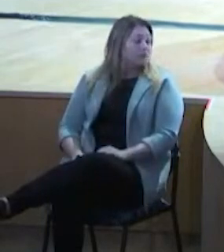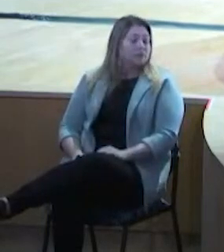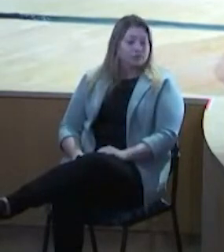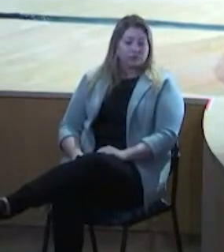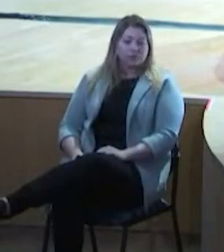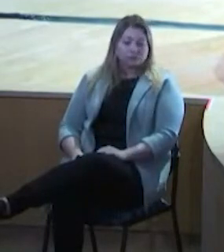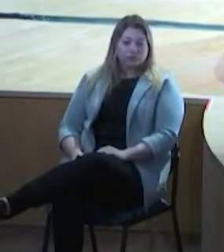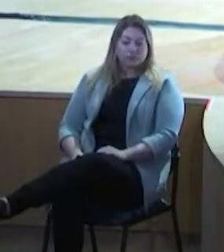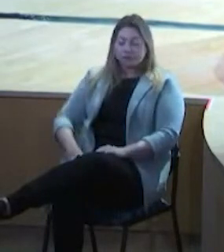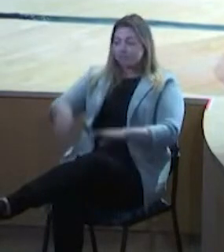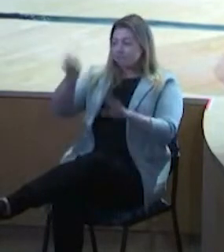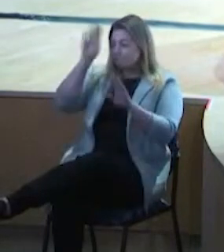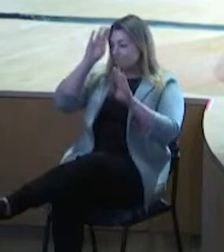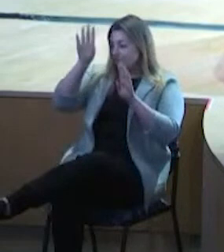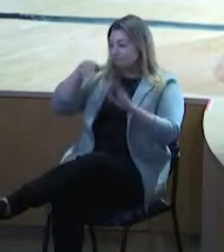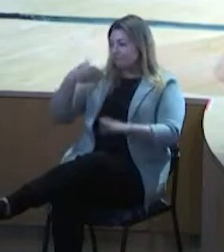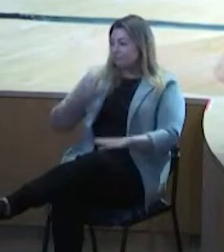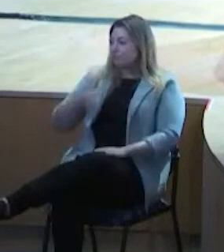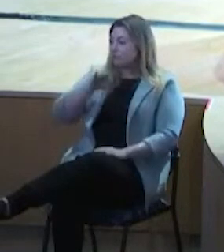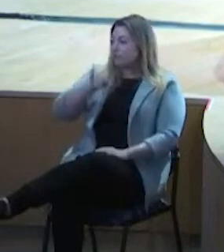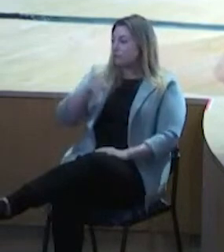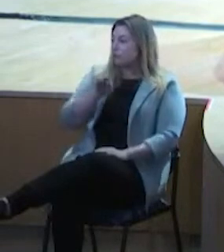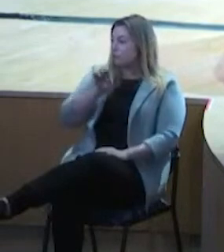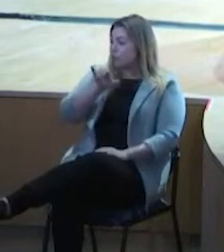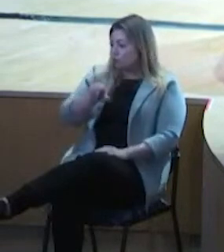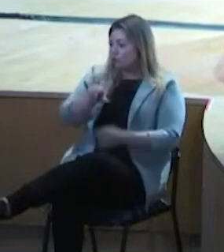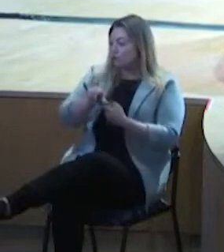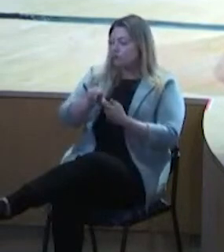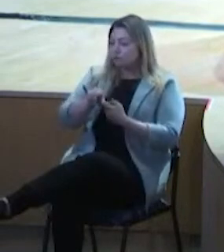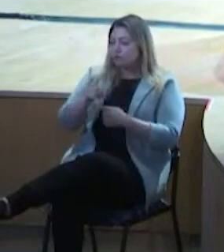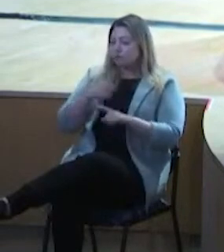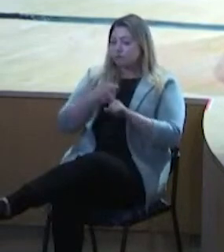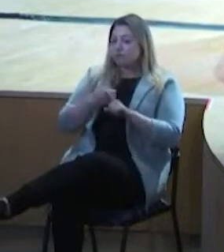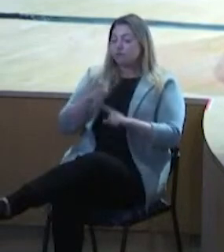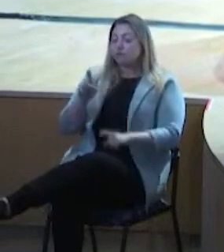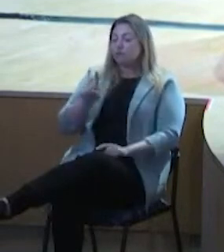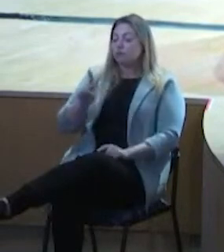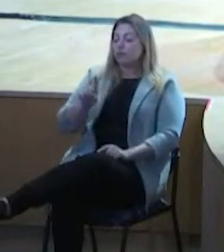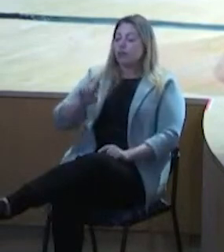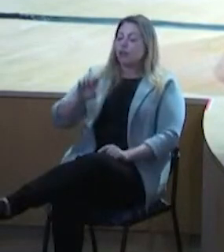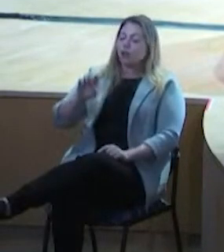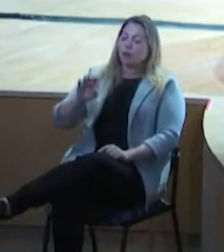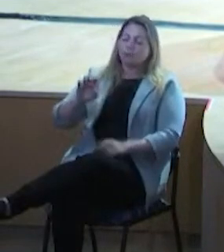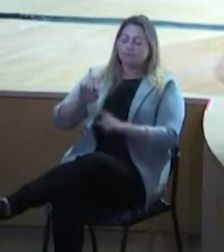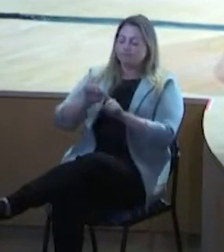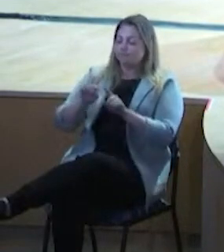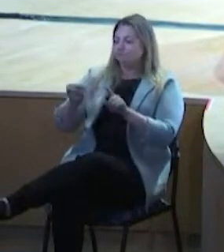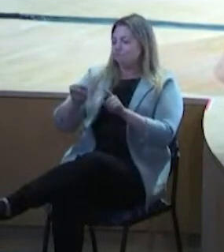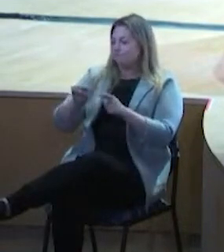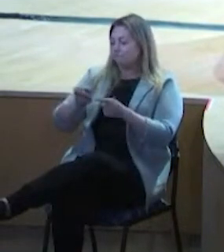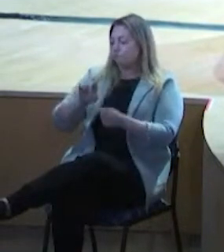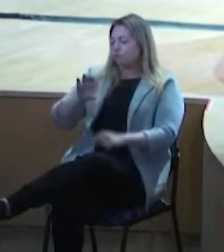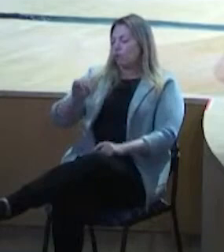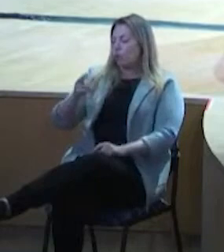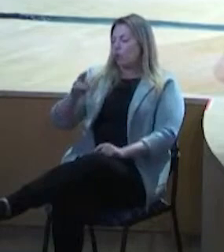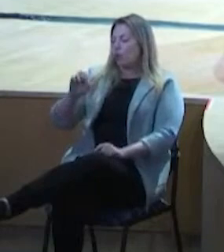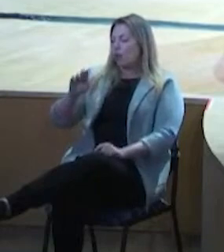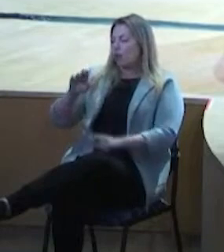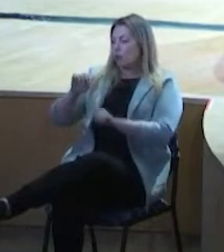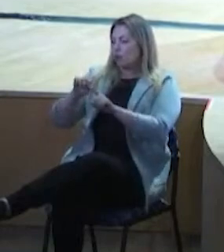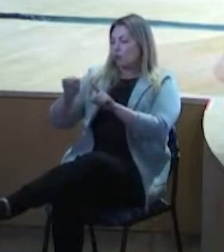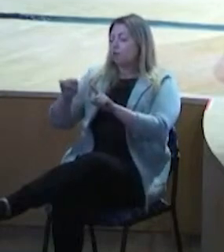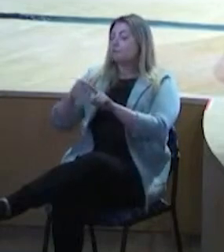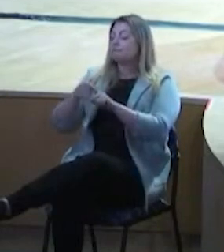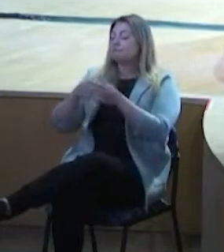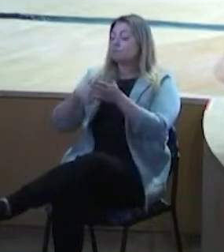au. Aloha everybody, my name is Joey. I am from Kahalu'u Oahu, and I'm here representing Hawaii and kind